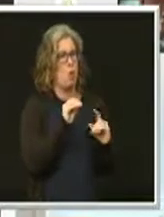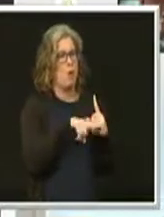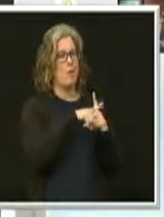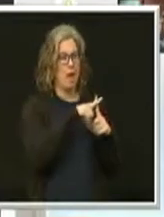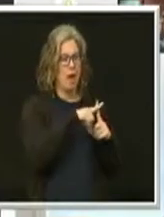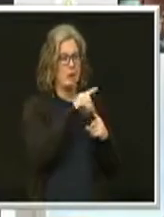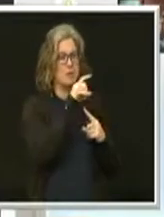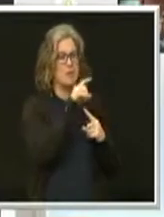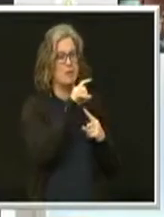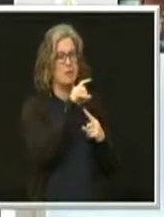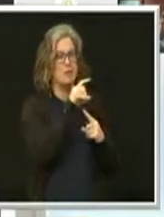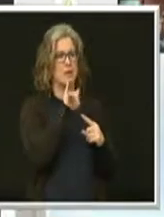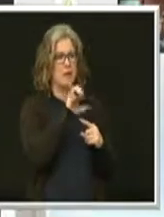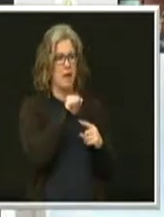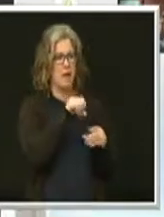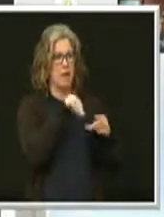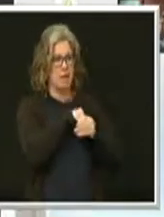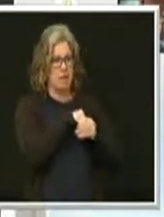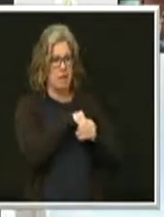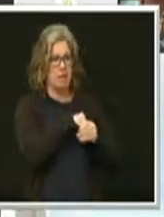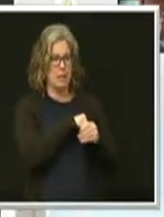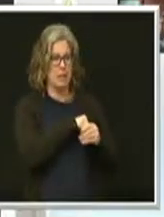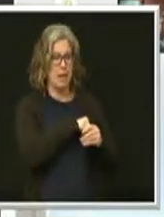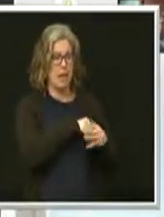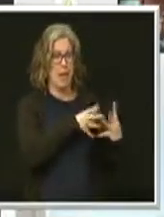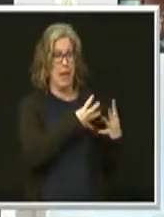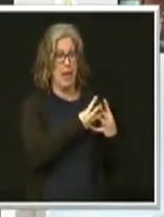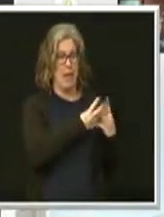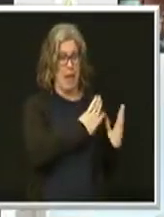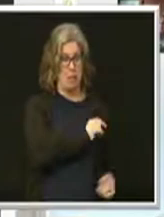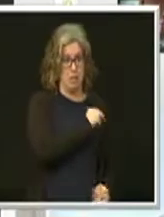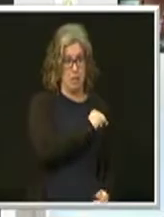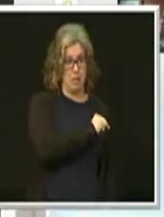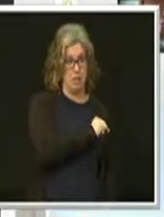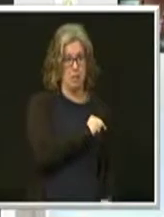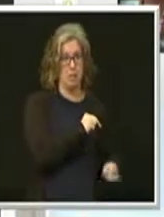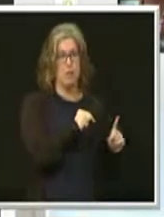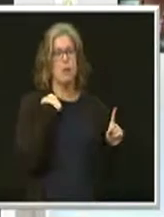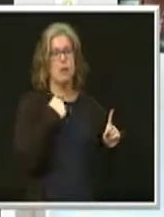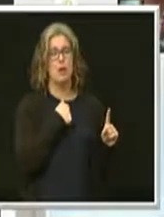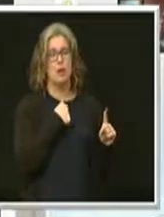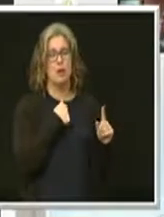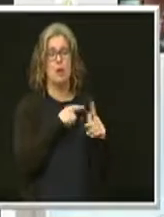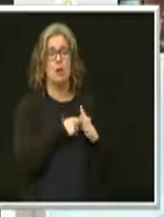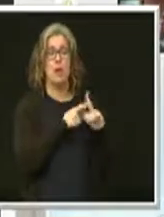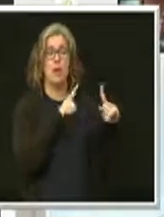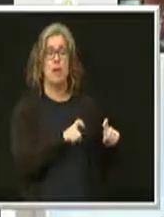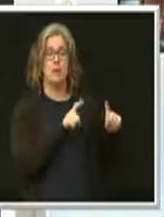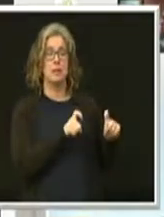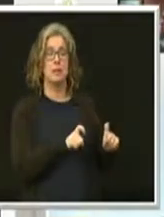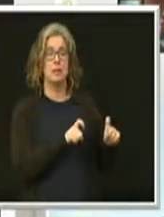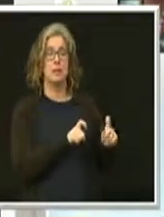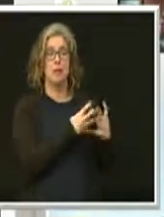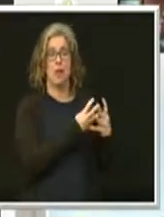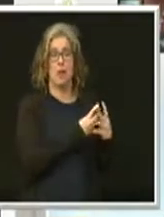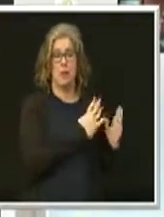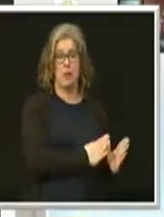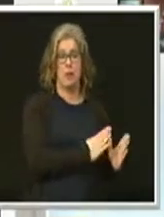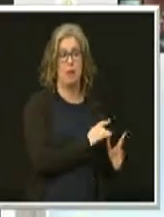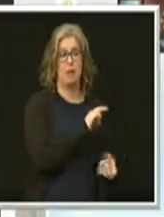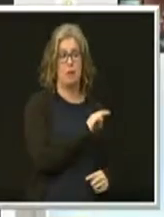positive cases in our inmate population. We have began testing our inmate